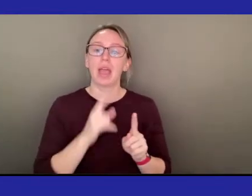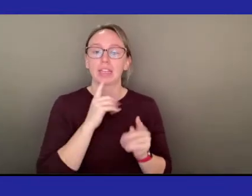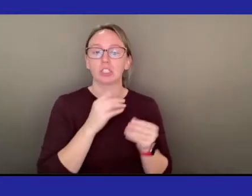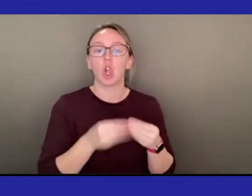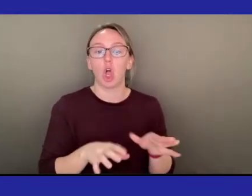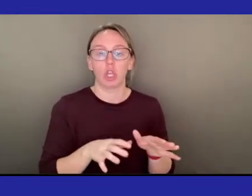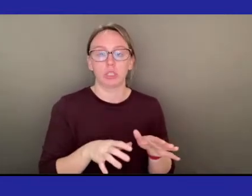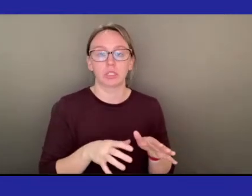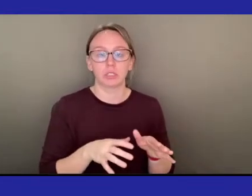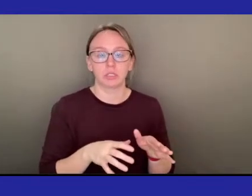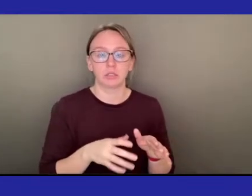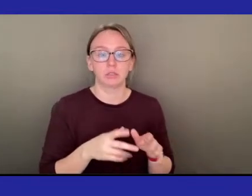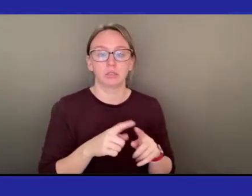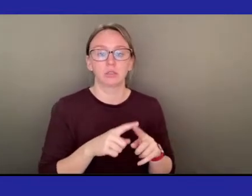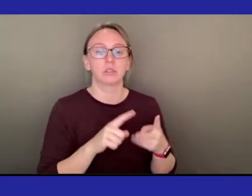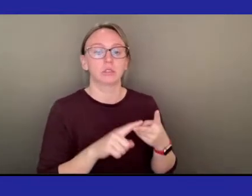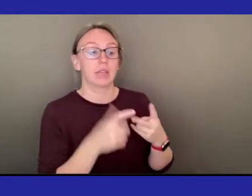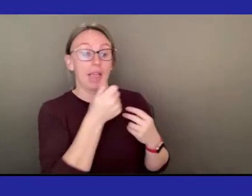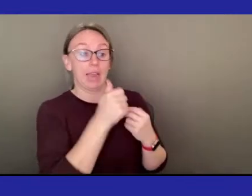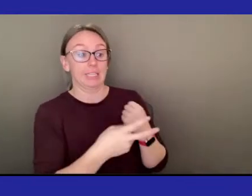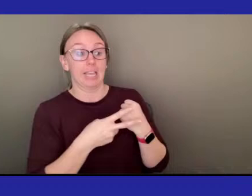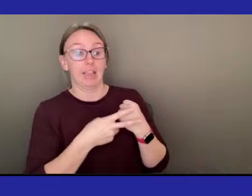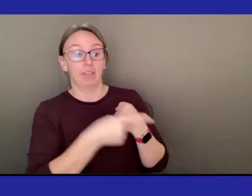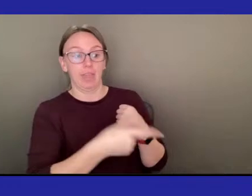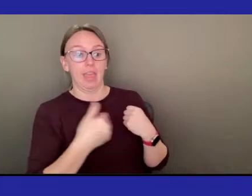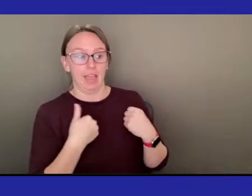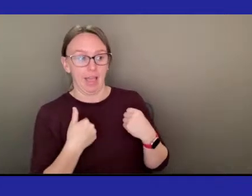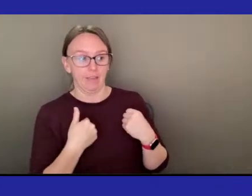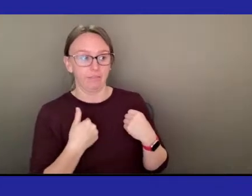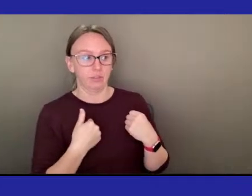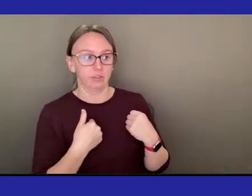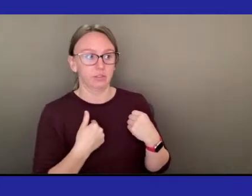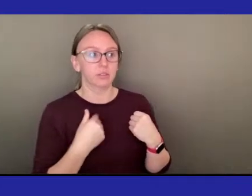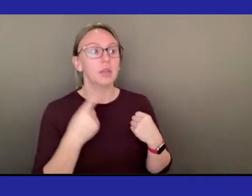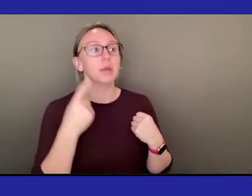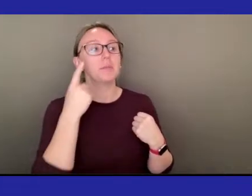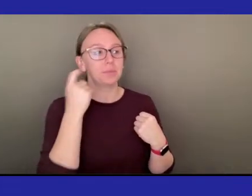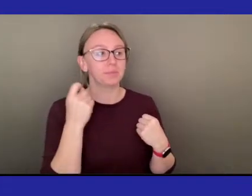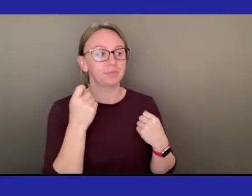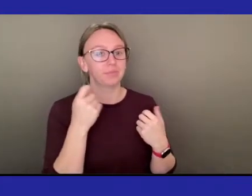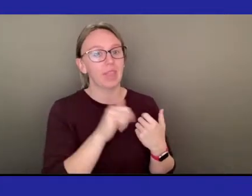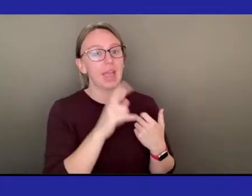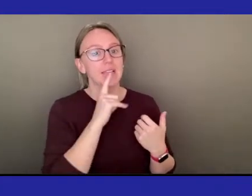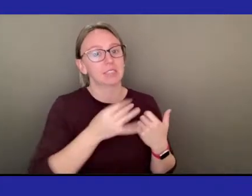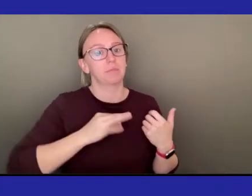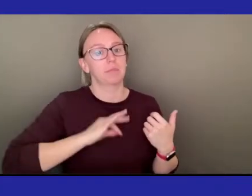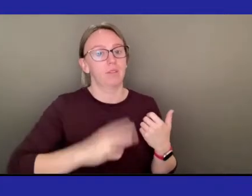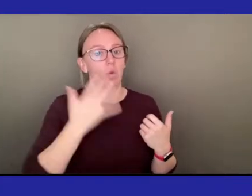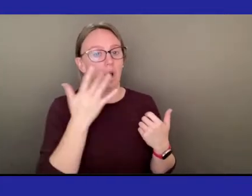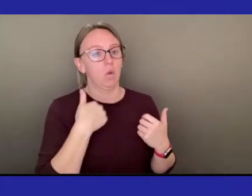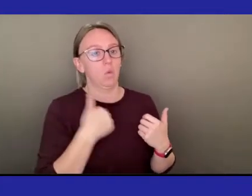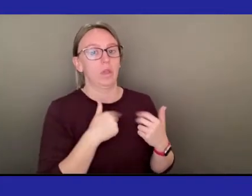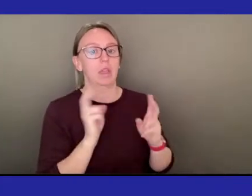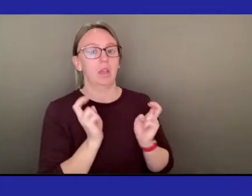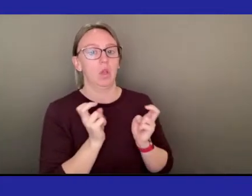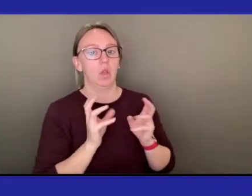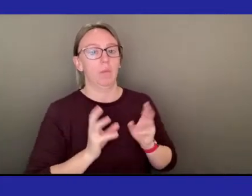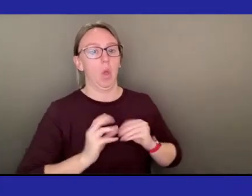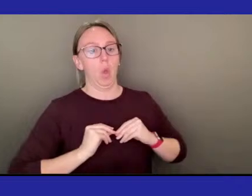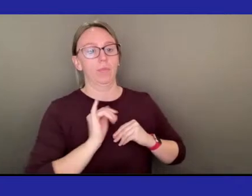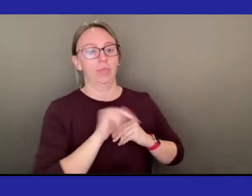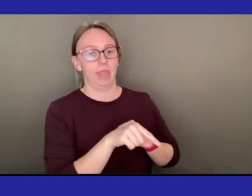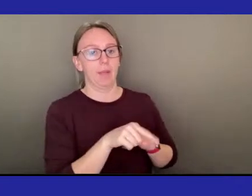be a surplus because we sort of own them and we have the full risk capitated arrangement. We get to keep that benefit, but when the